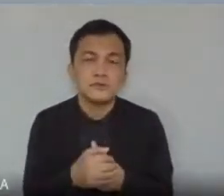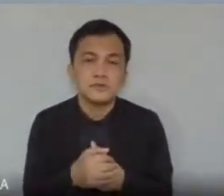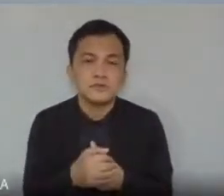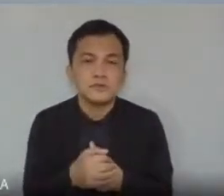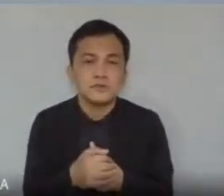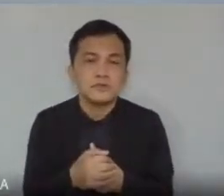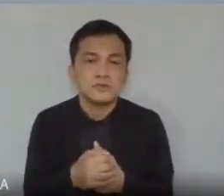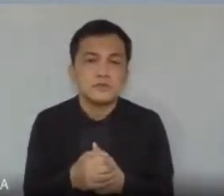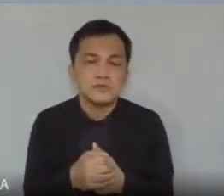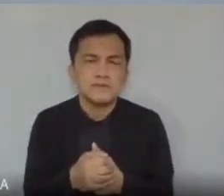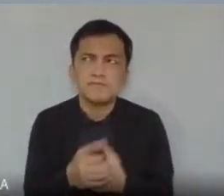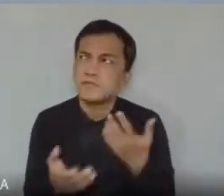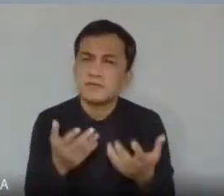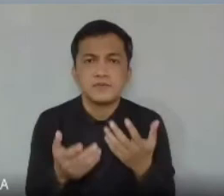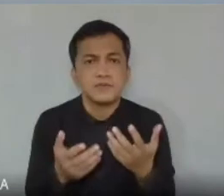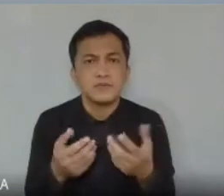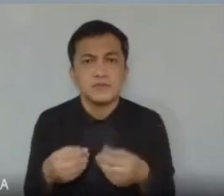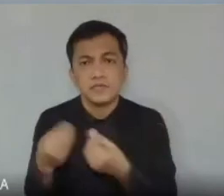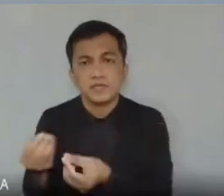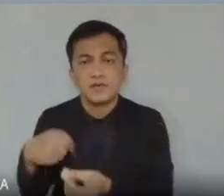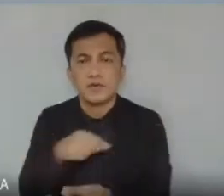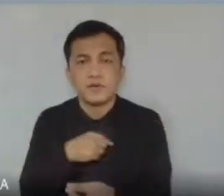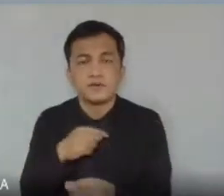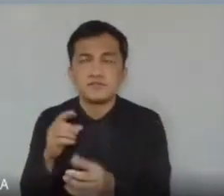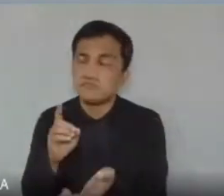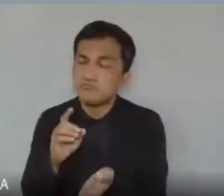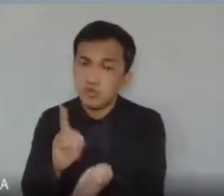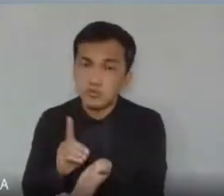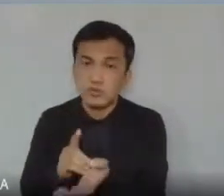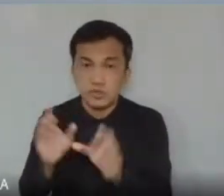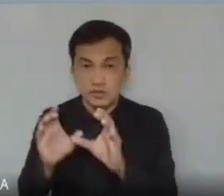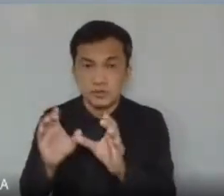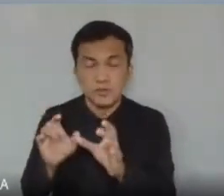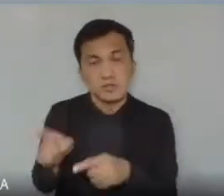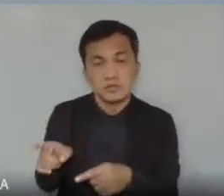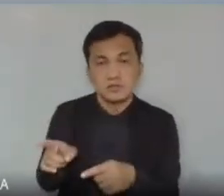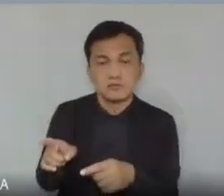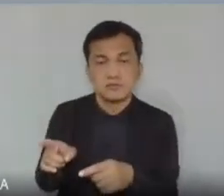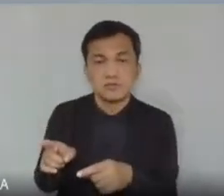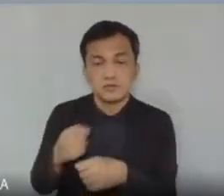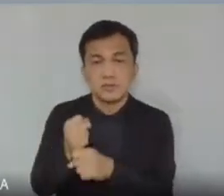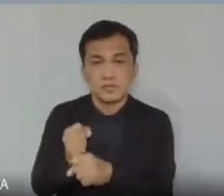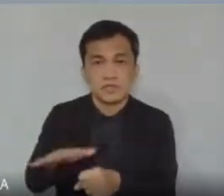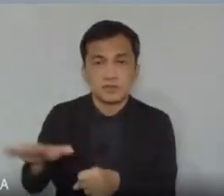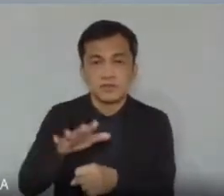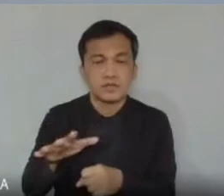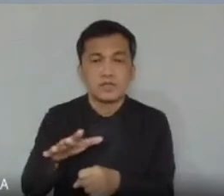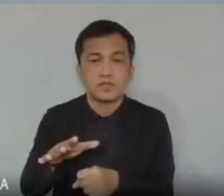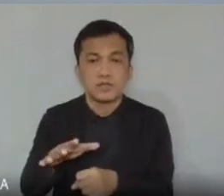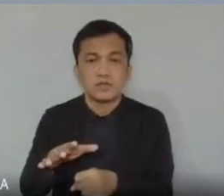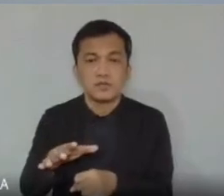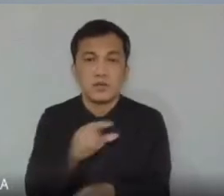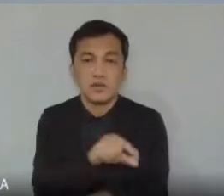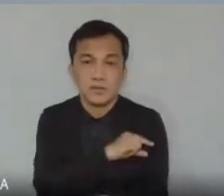of course, at the same time, for them to be compensated even though their clinics are closed and are just doing it through